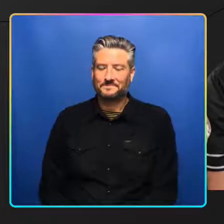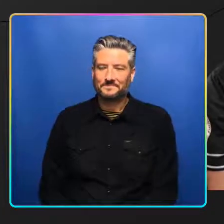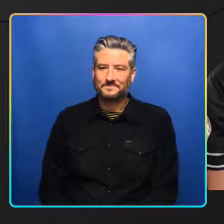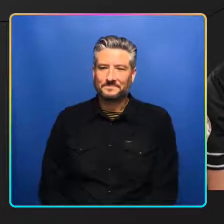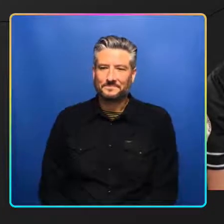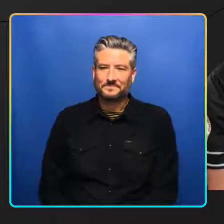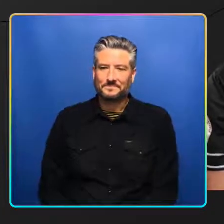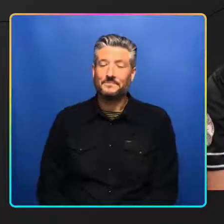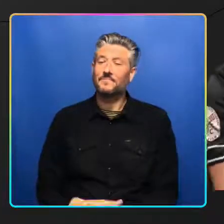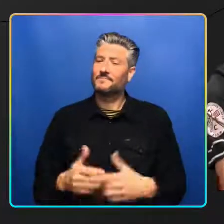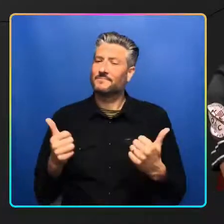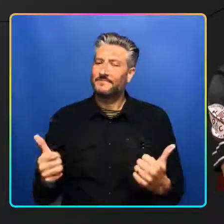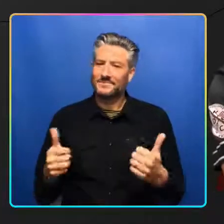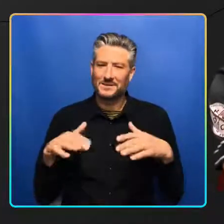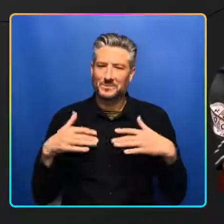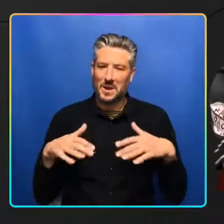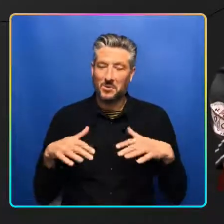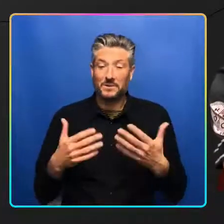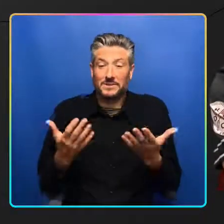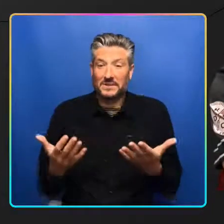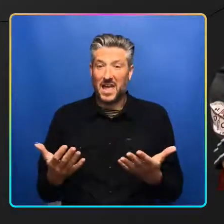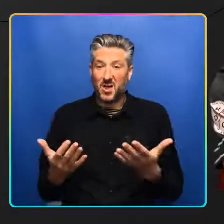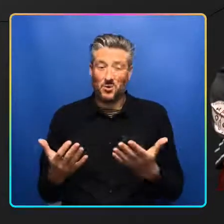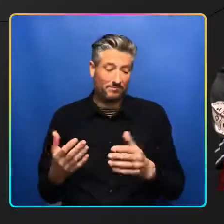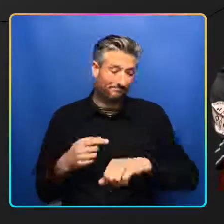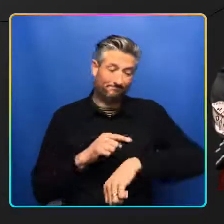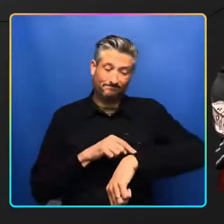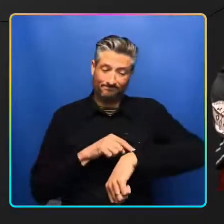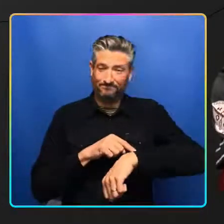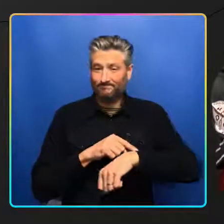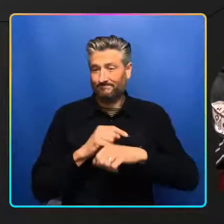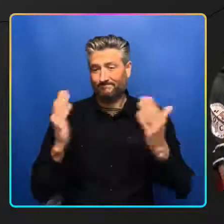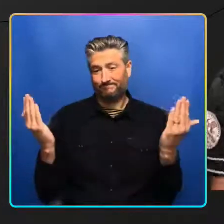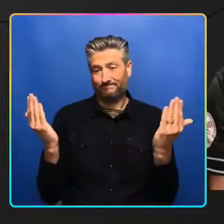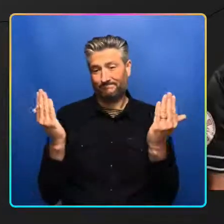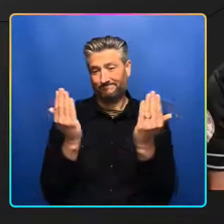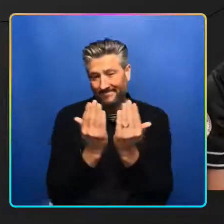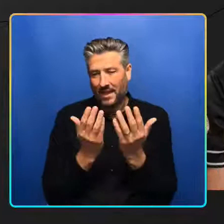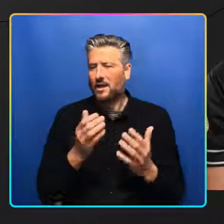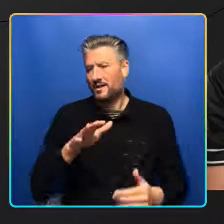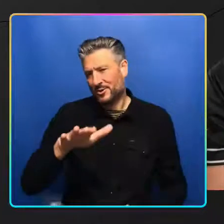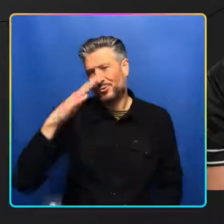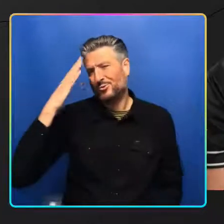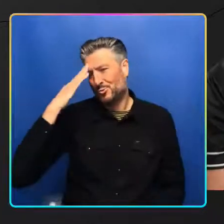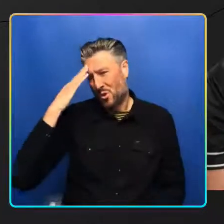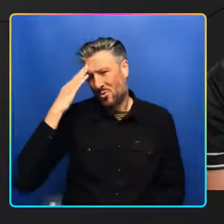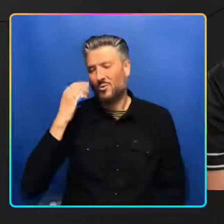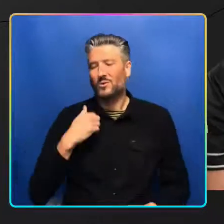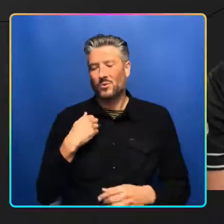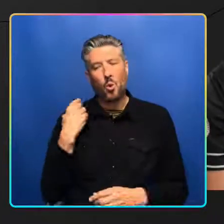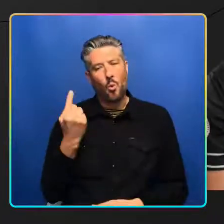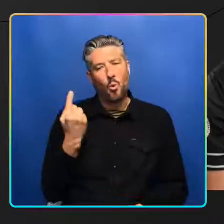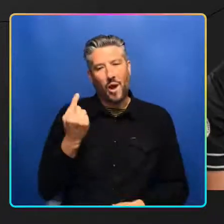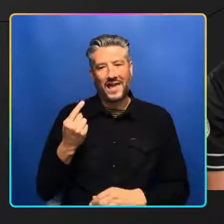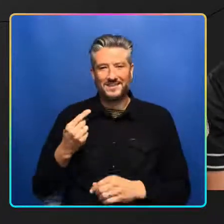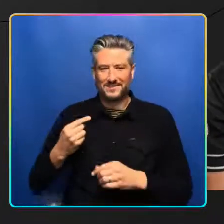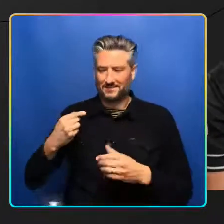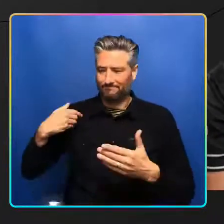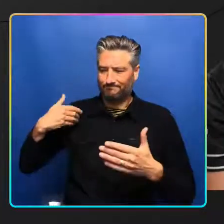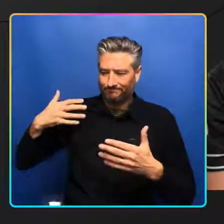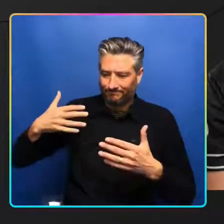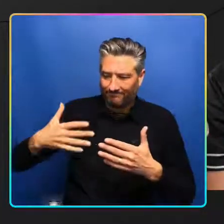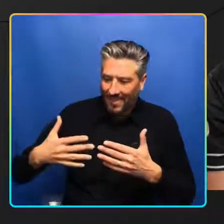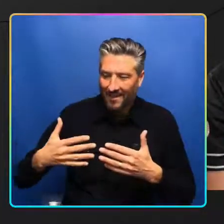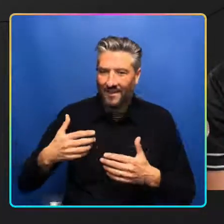Okay, so to wrap up the show in the last couple of minutes, you know what we're like. We always want to tell you about what else is happening in the